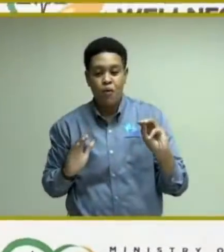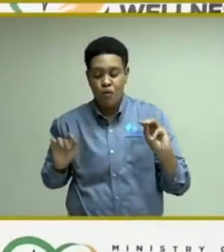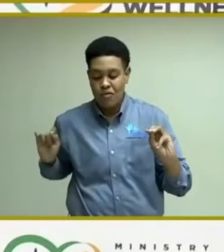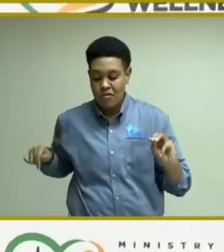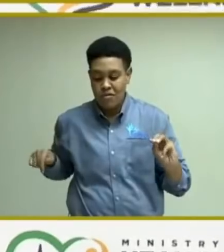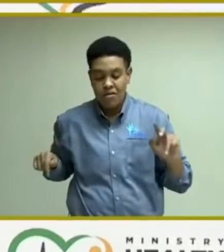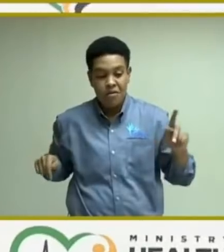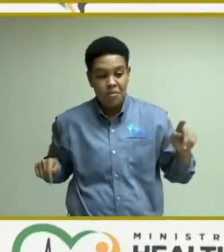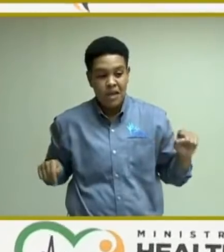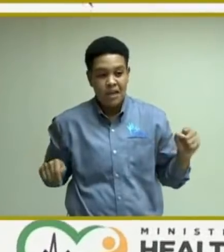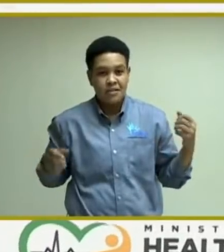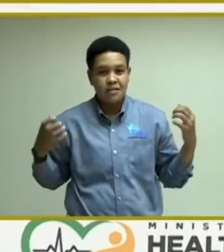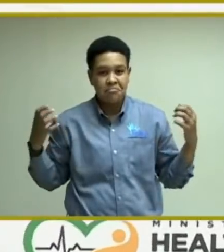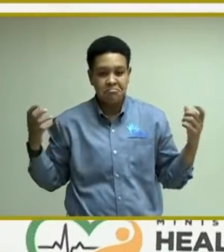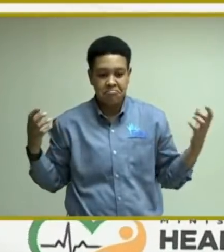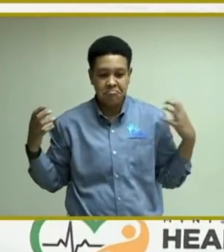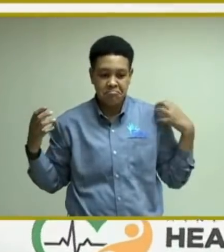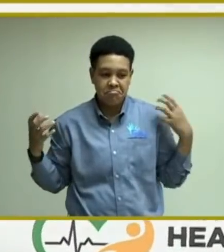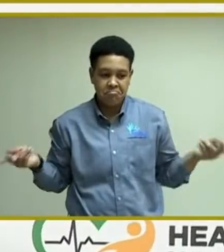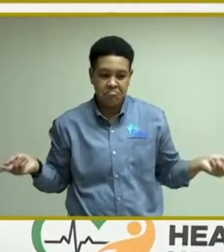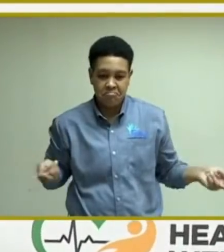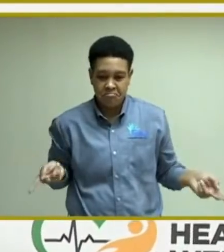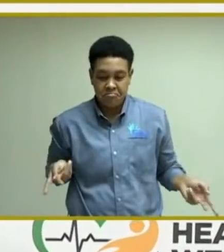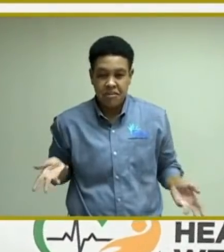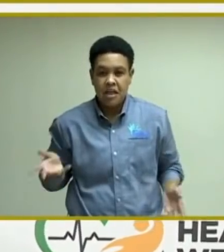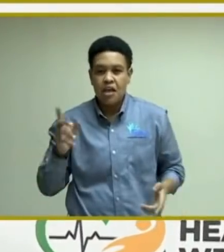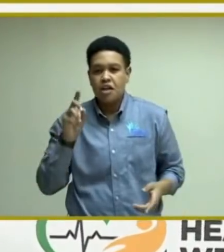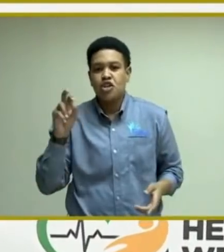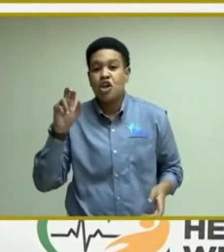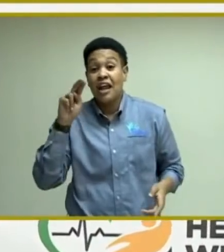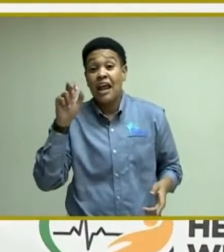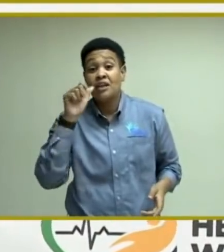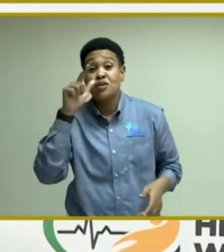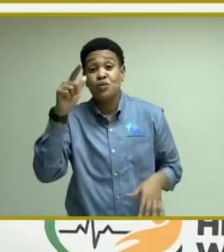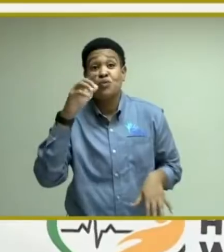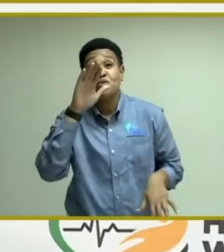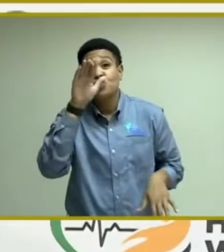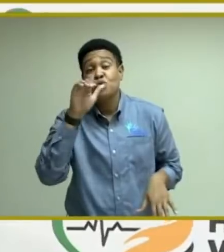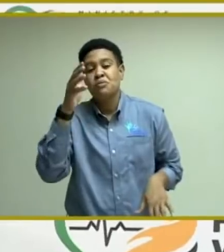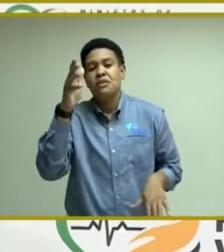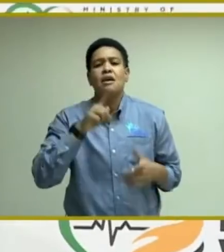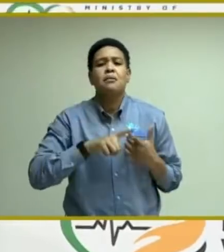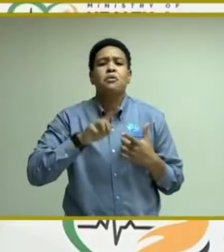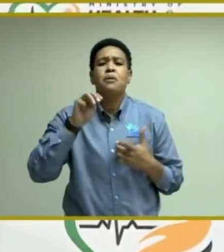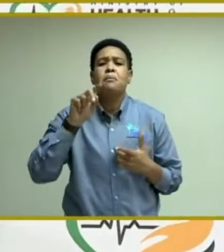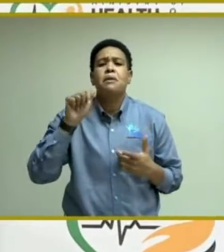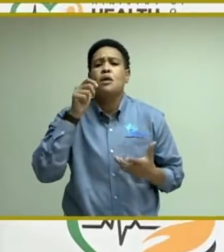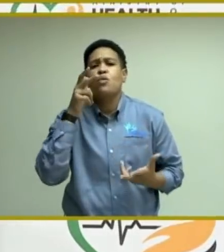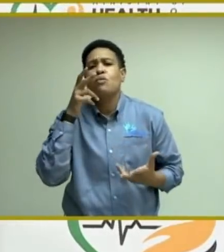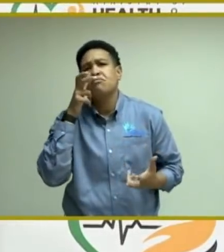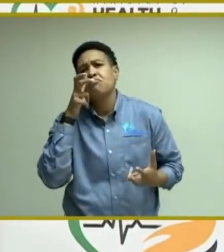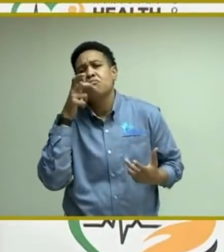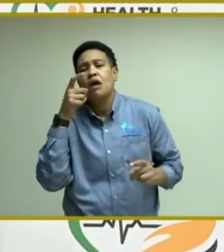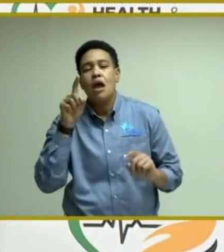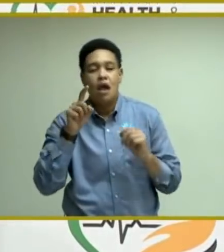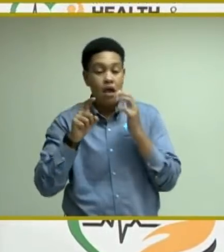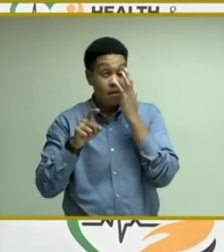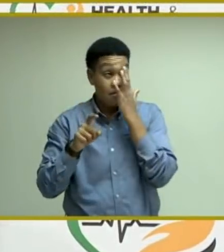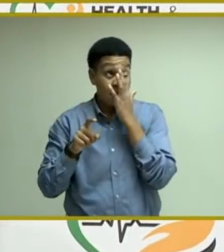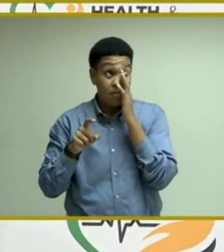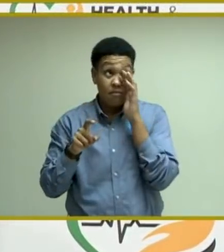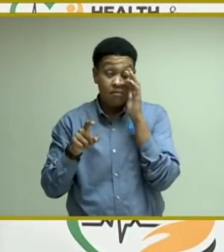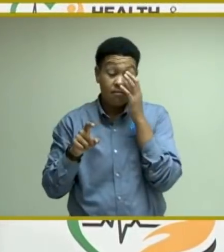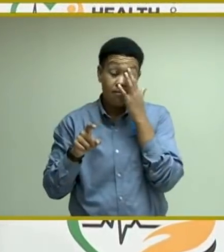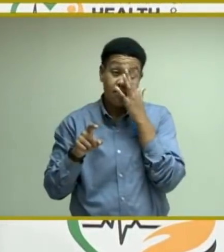Ennis, Dr. Ennis, and to those who are online from the media and elsewhere. Welcome to an unusually